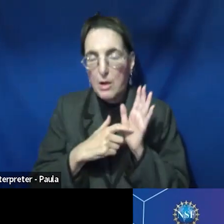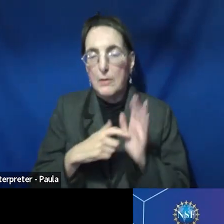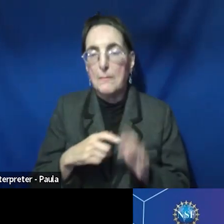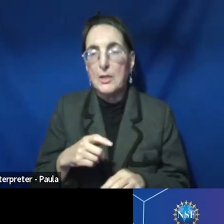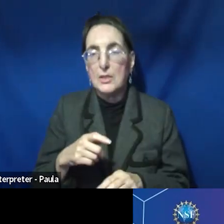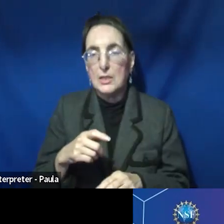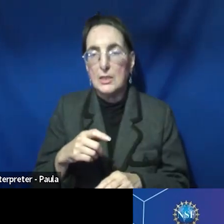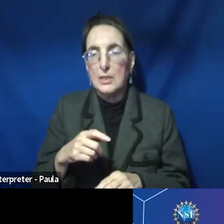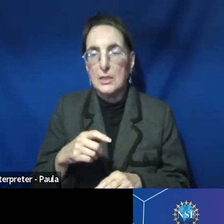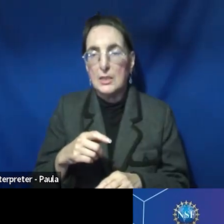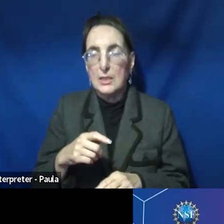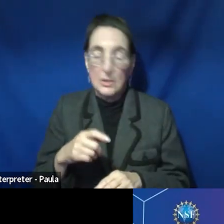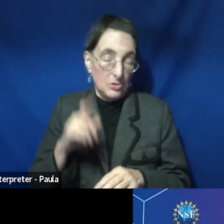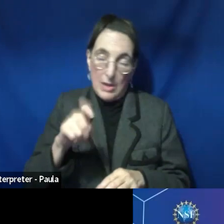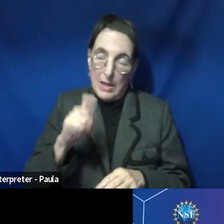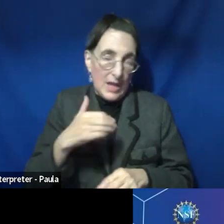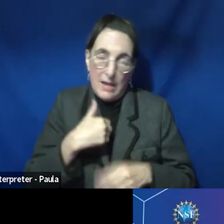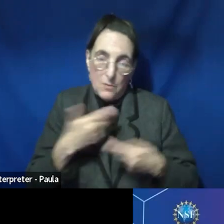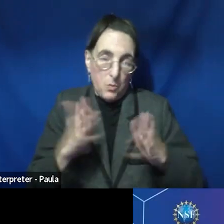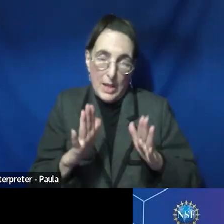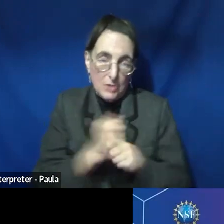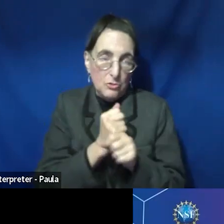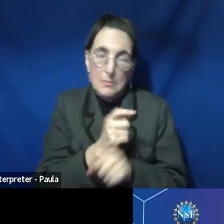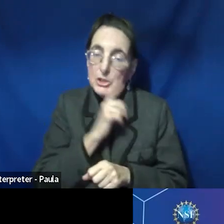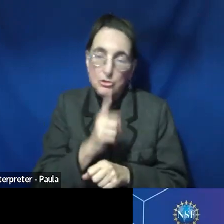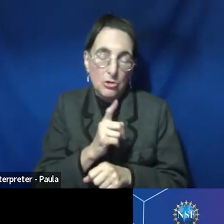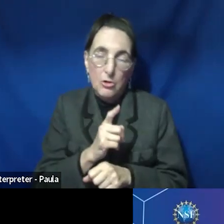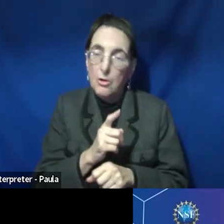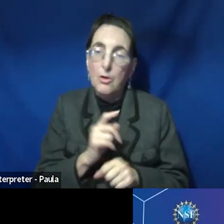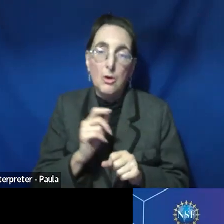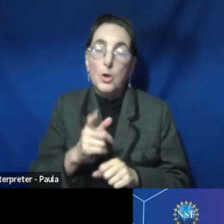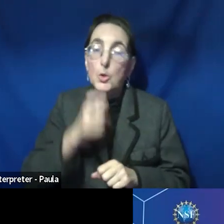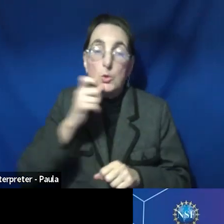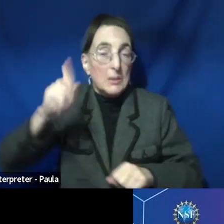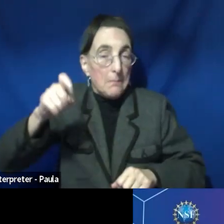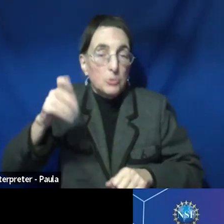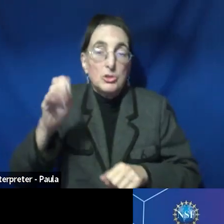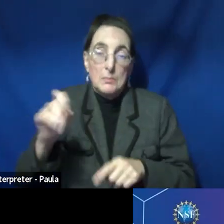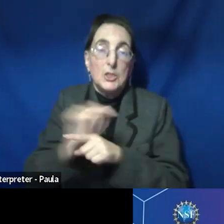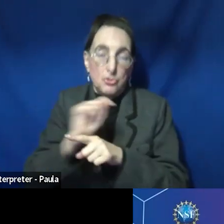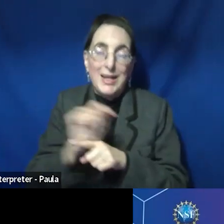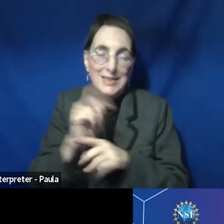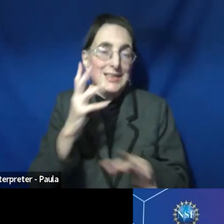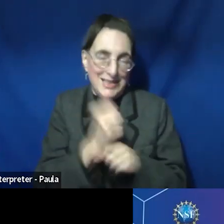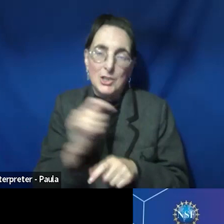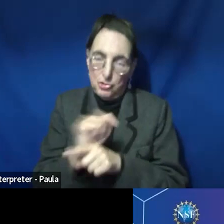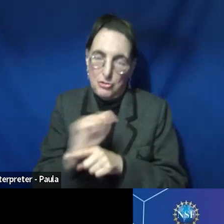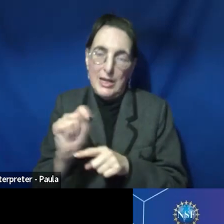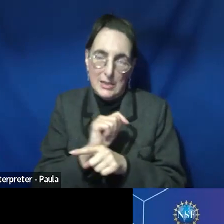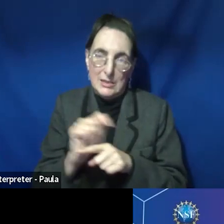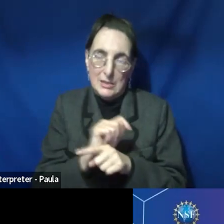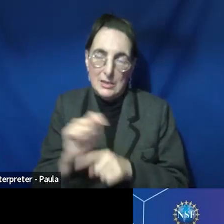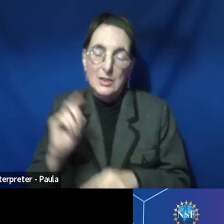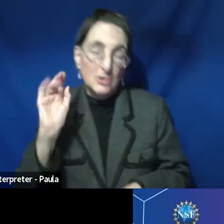a mechanism has to be in place to ensure that those who are supposed to be trained are trained. So that one, an